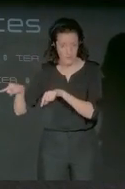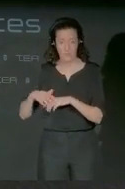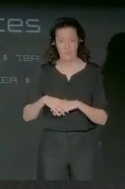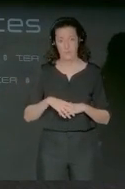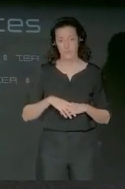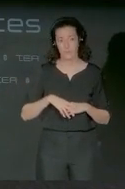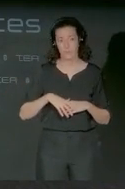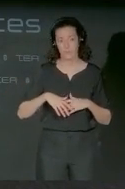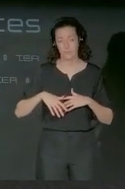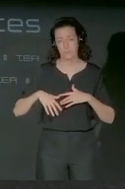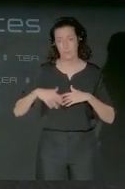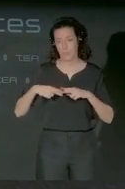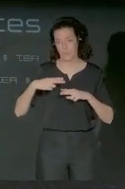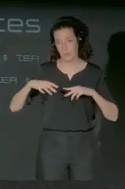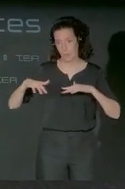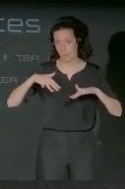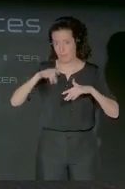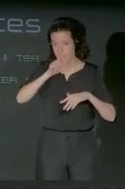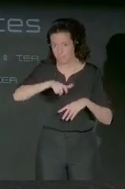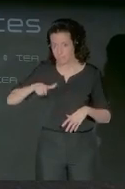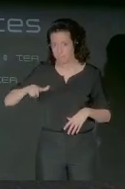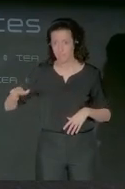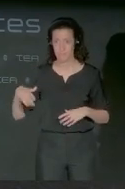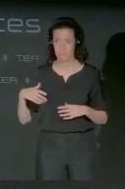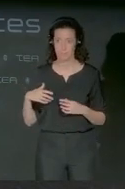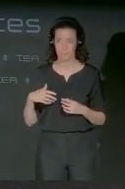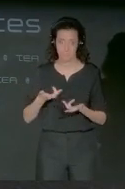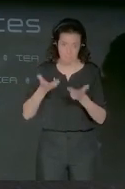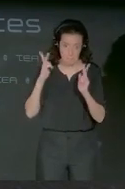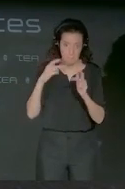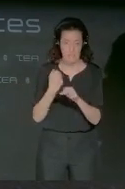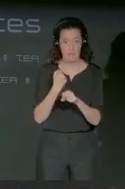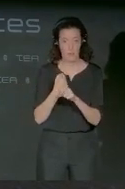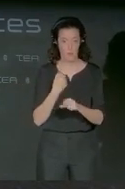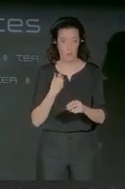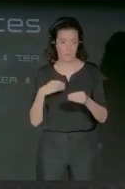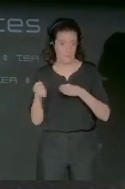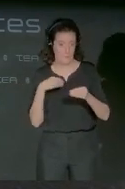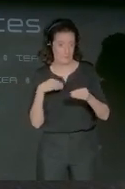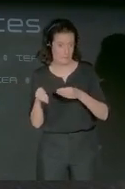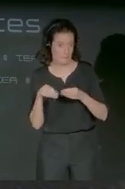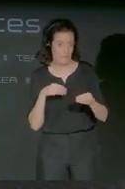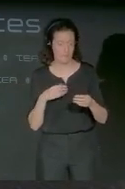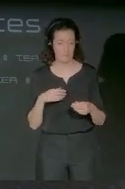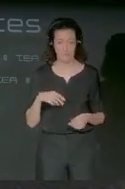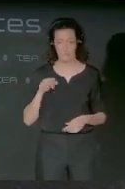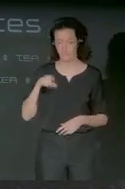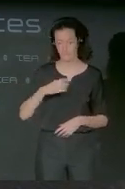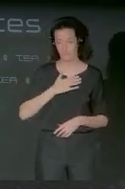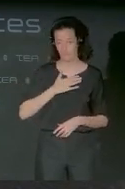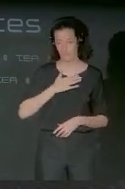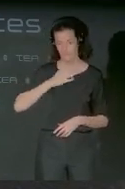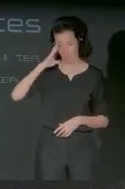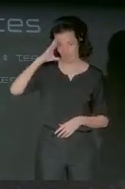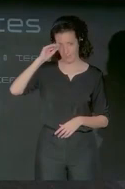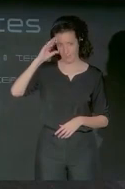As we've already heard as well, IP is the core of the industry. So